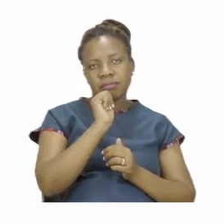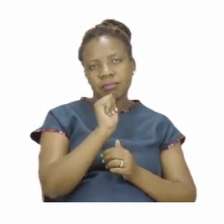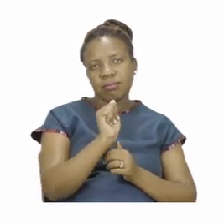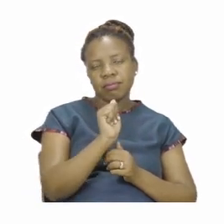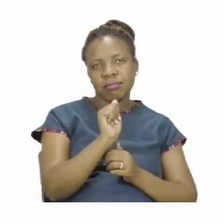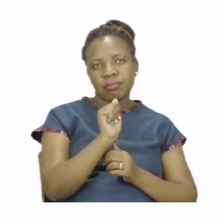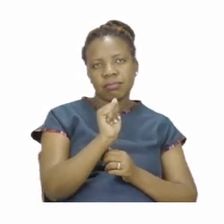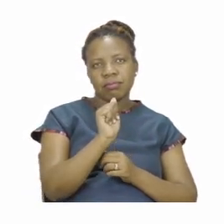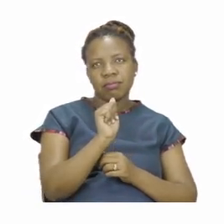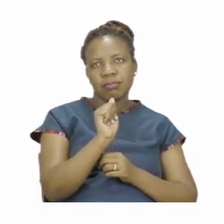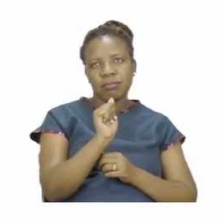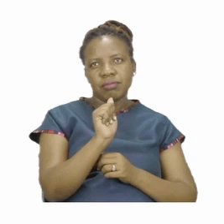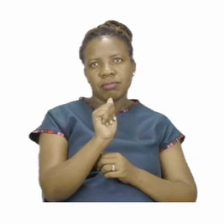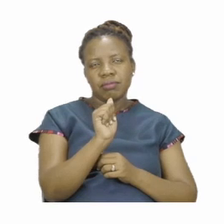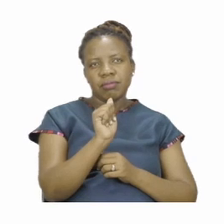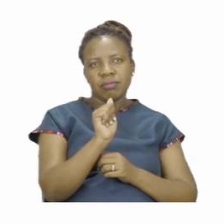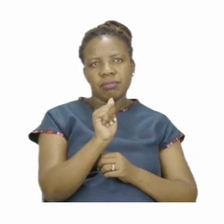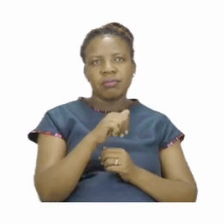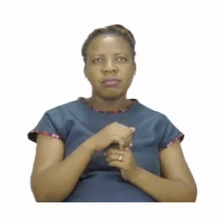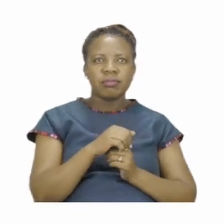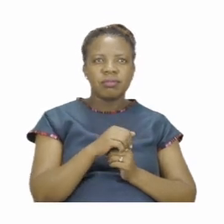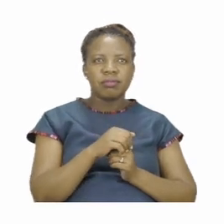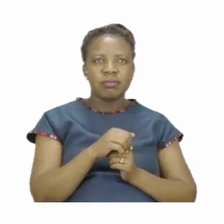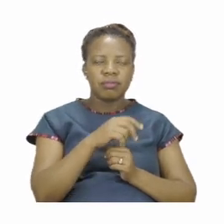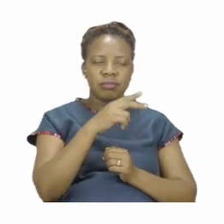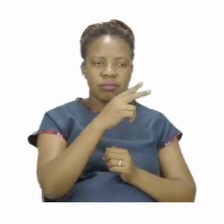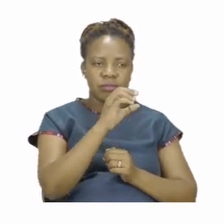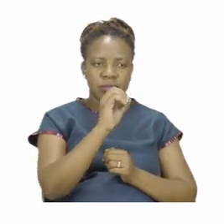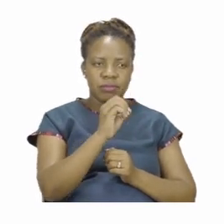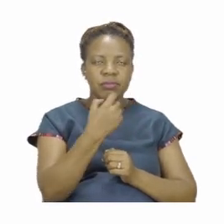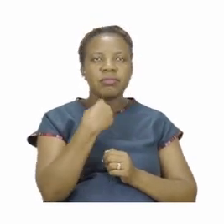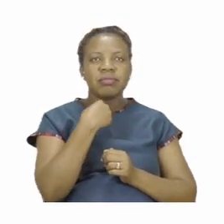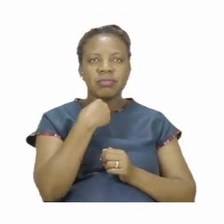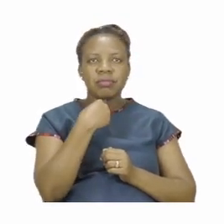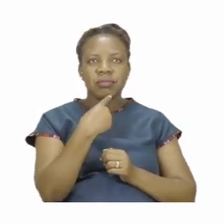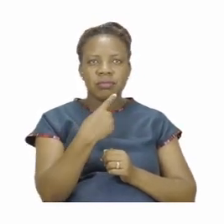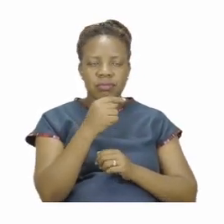Now for A, for number 2, it says